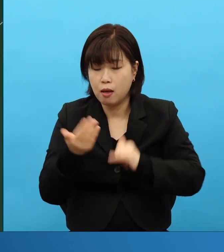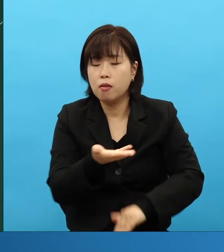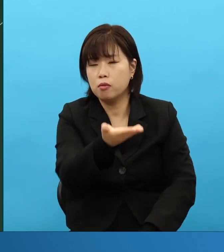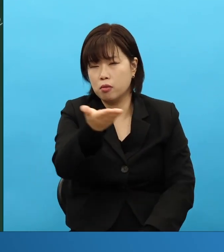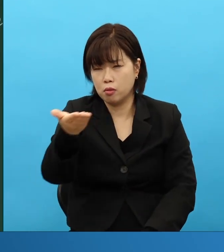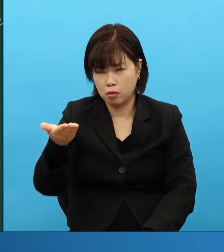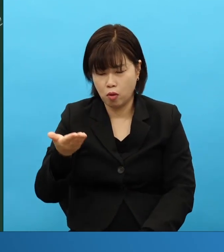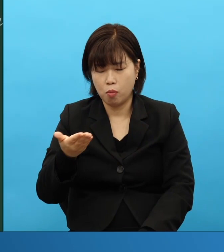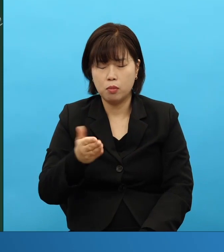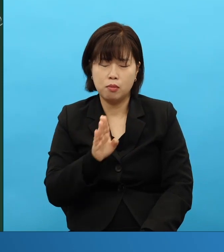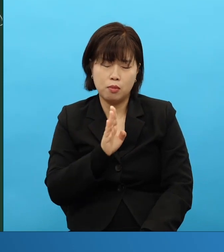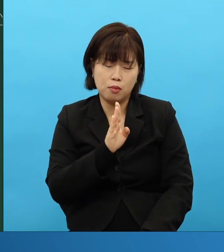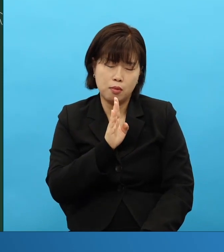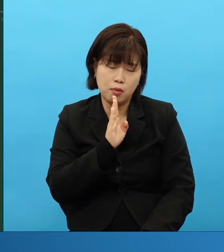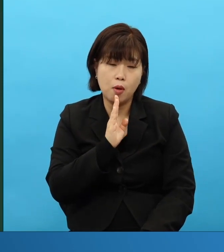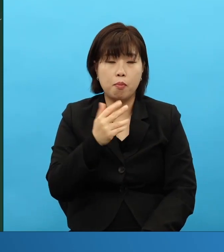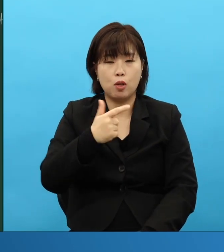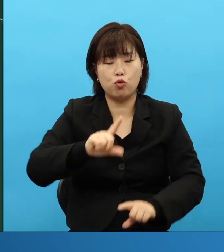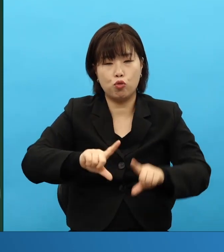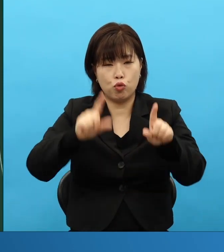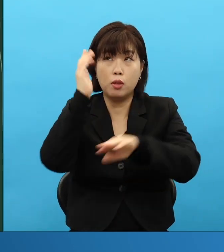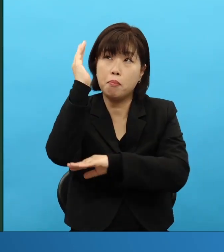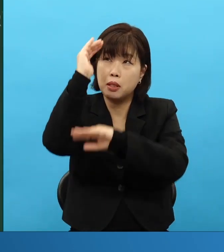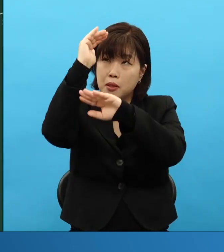then finally, they meet the Anak Hill country.